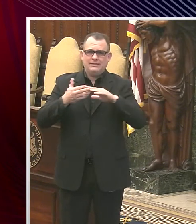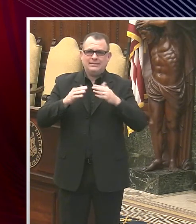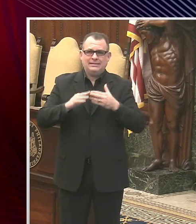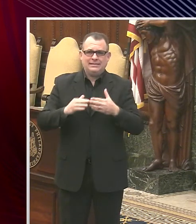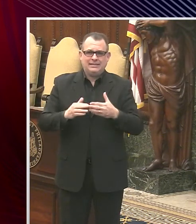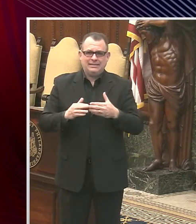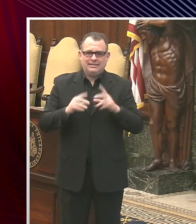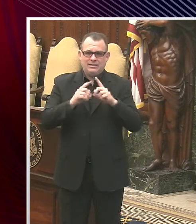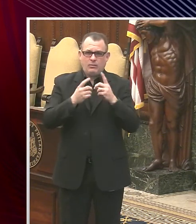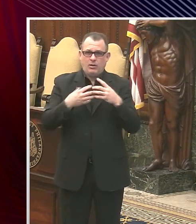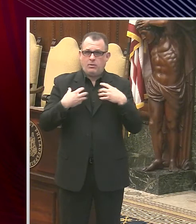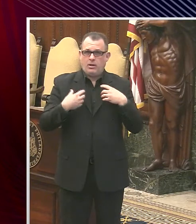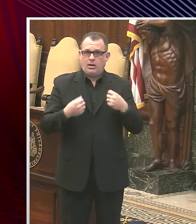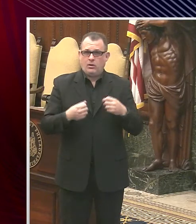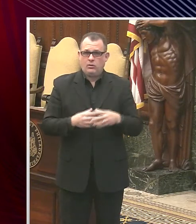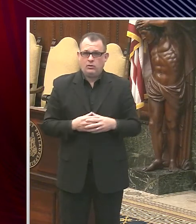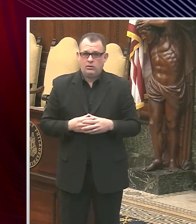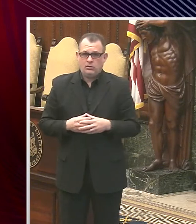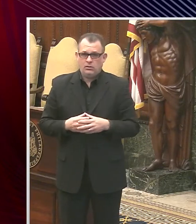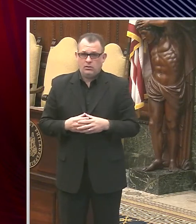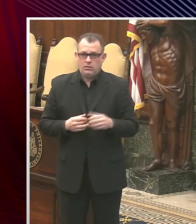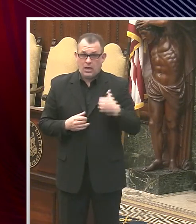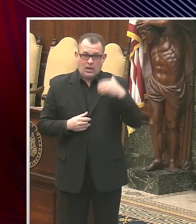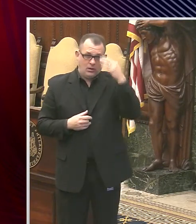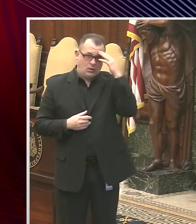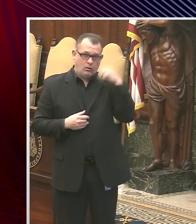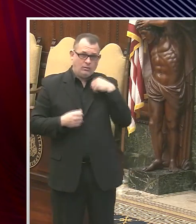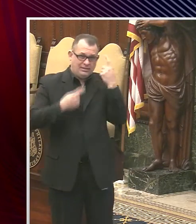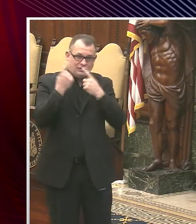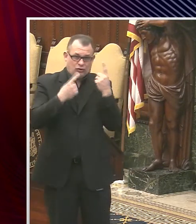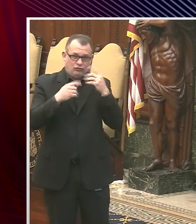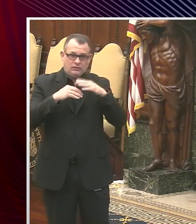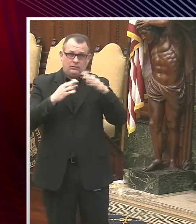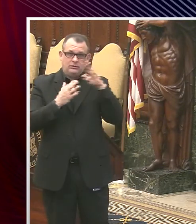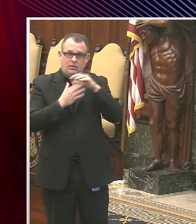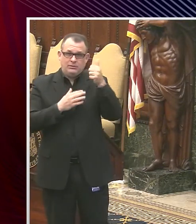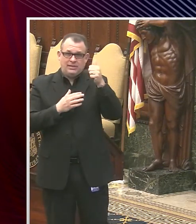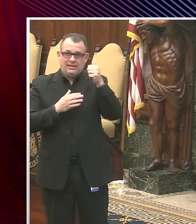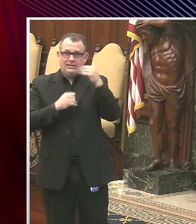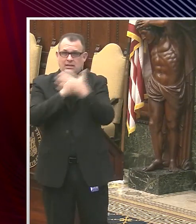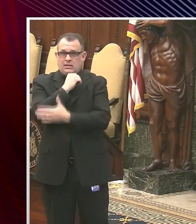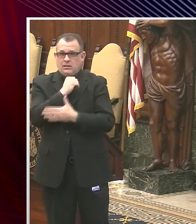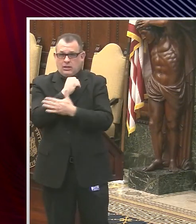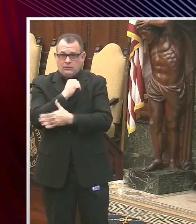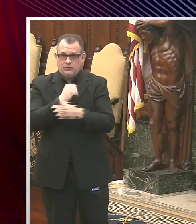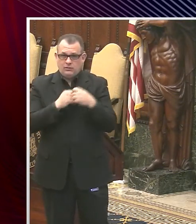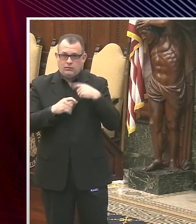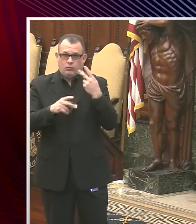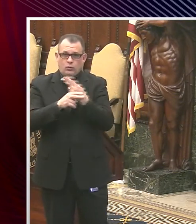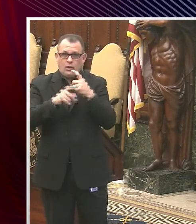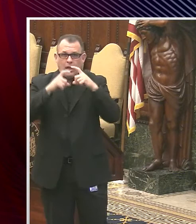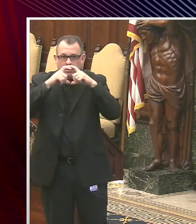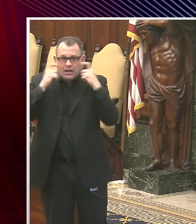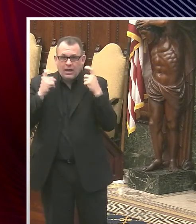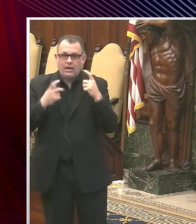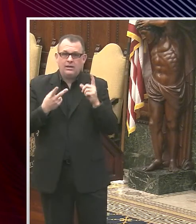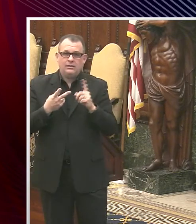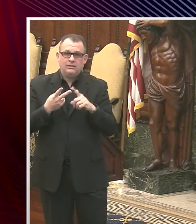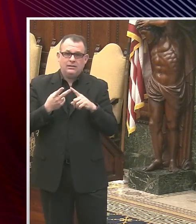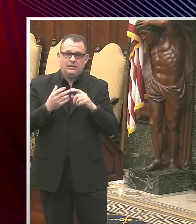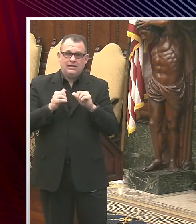of Health? Like, I know that we were considered in the top 10 cities in the country for wearing a mask. How would you